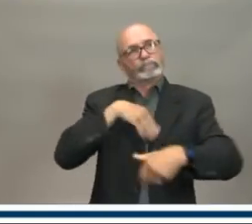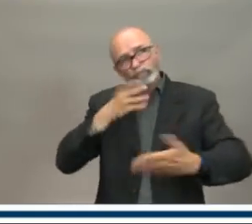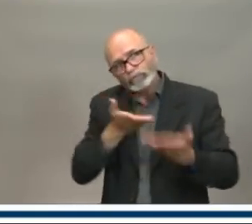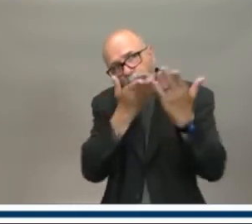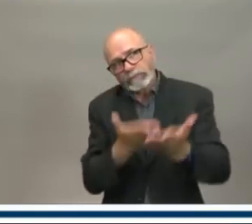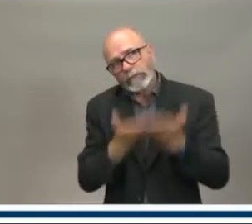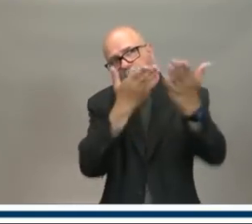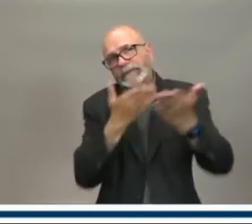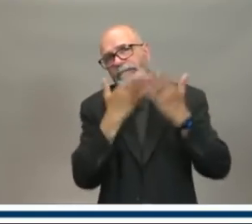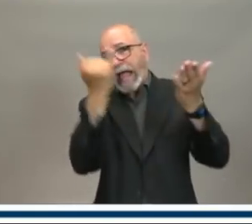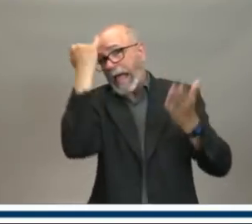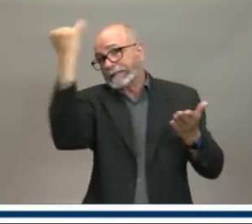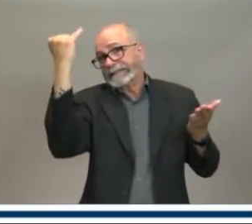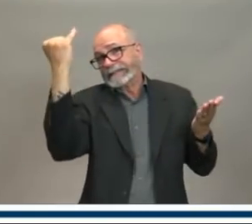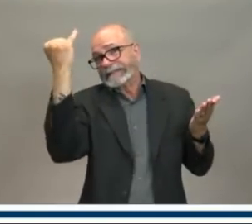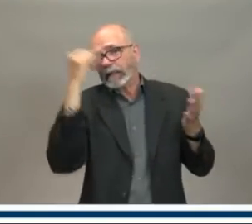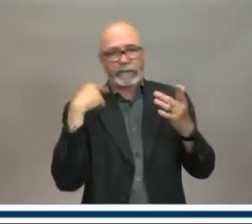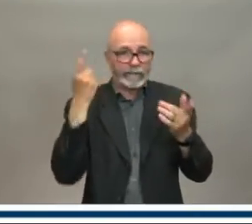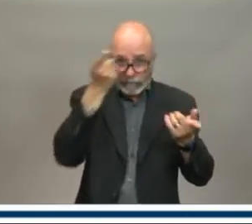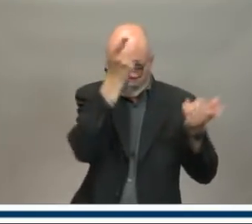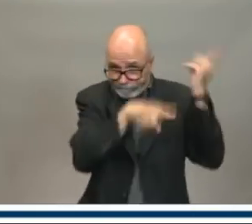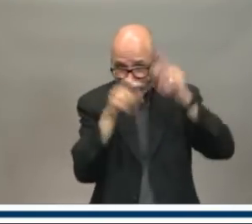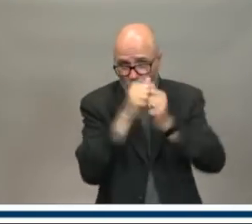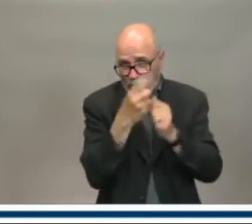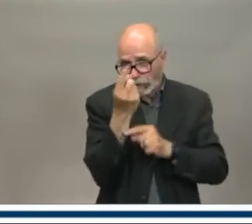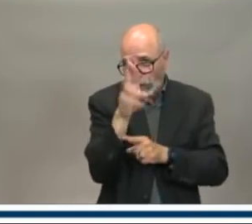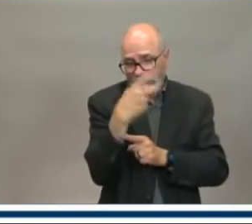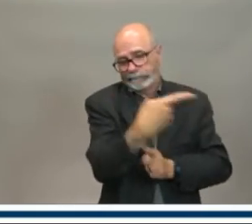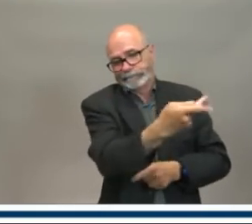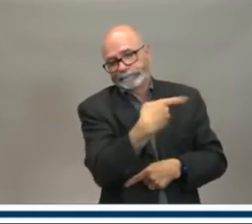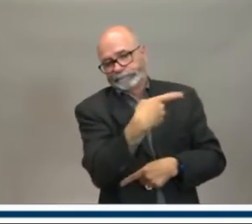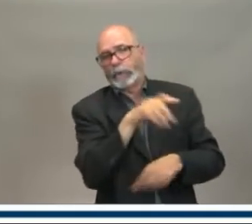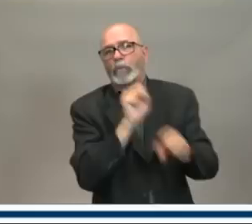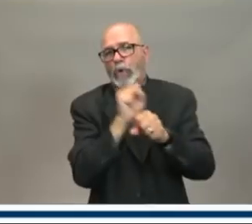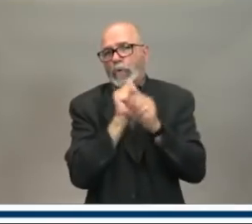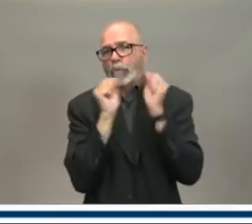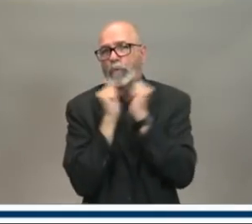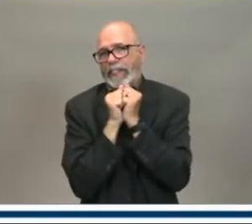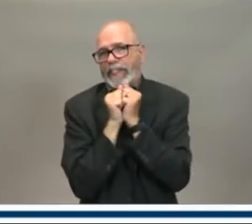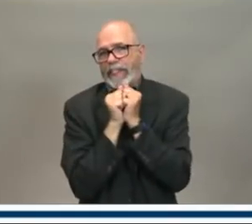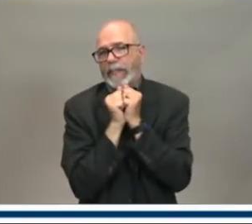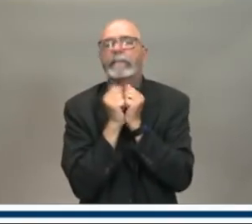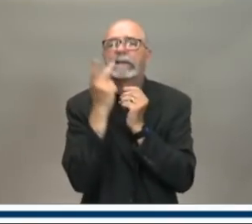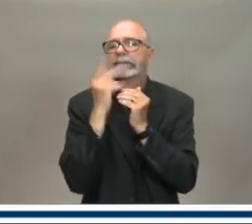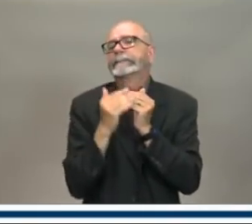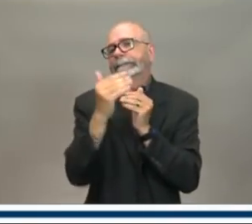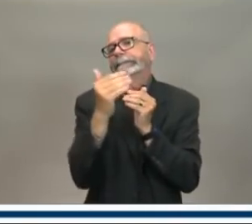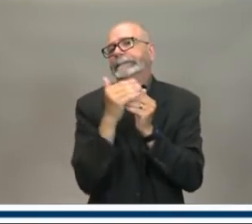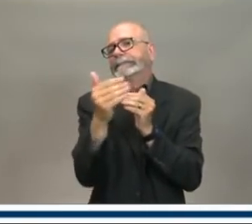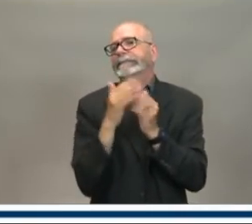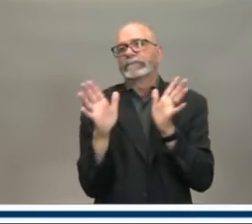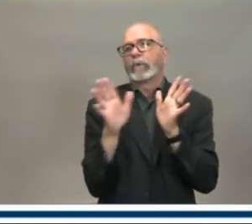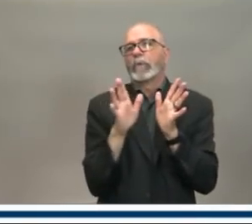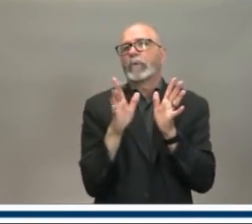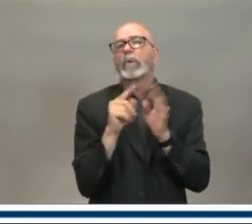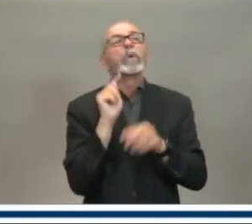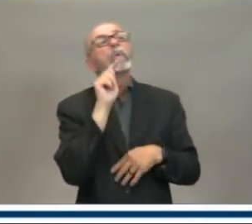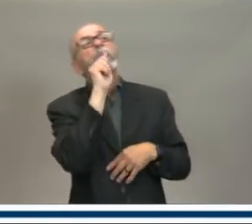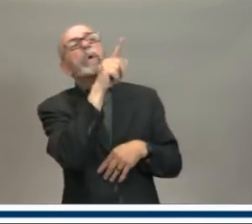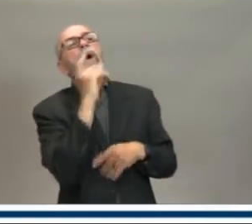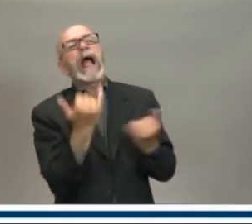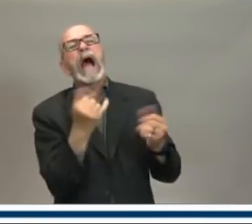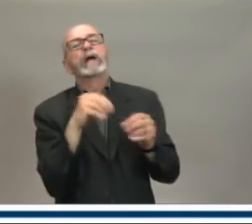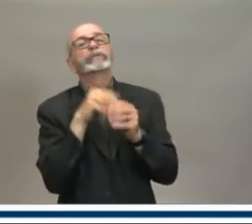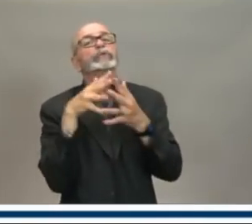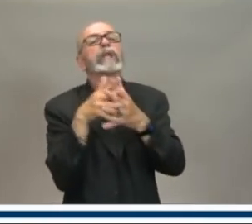Dr. Strang around the epidemiology, getting a sense what's happening south of our border. Those kinds of things will play a role into